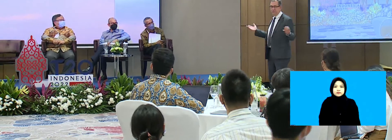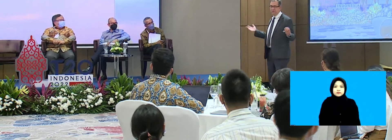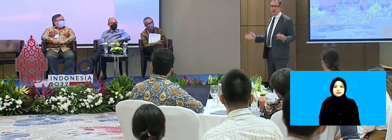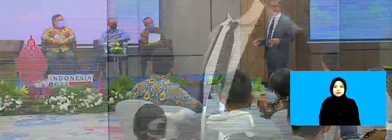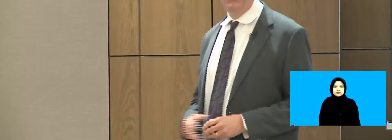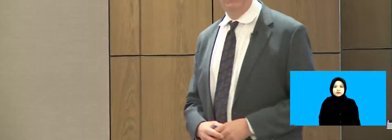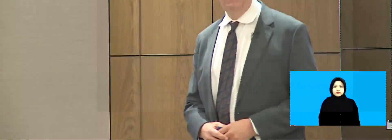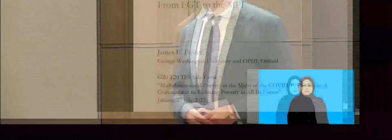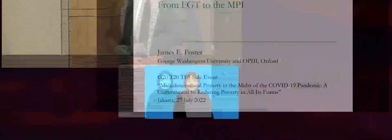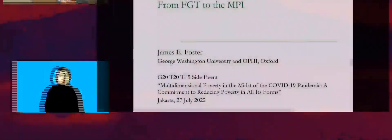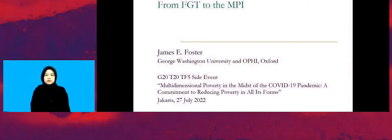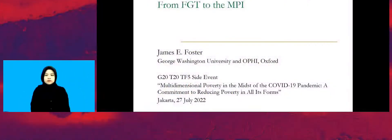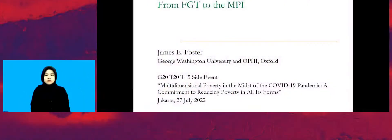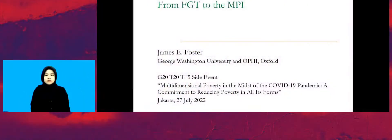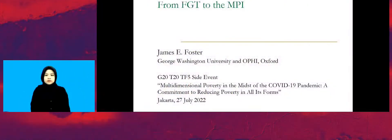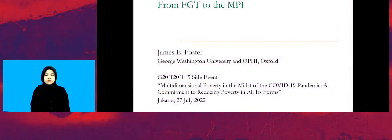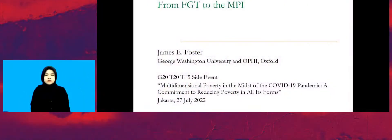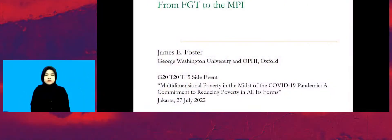Okay, okay.